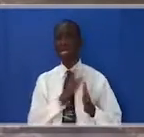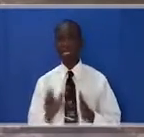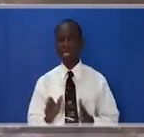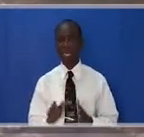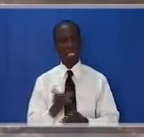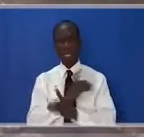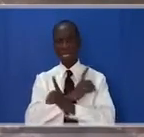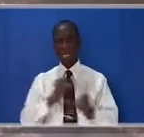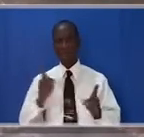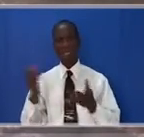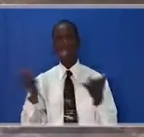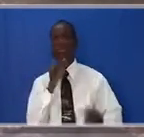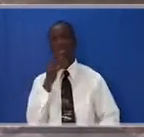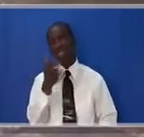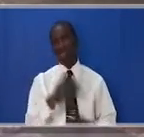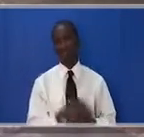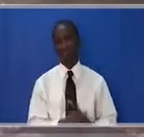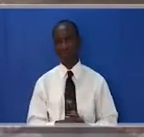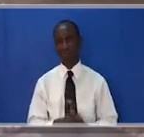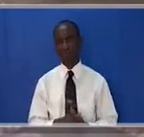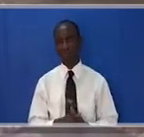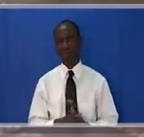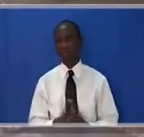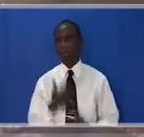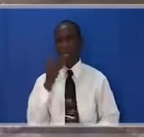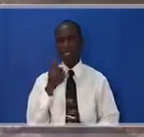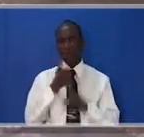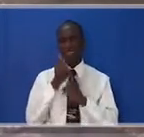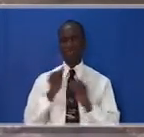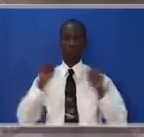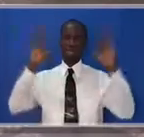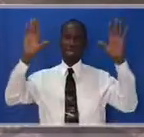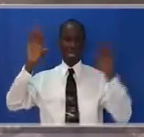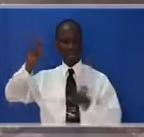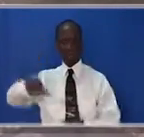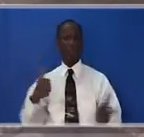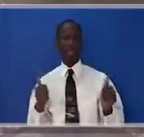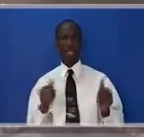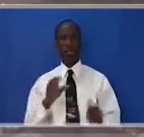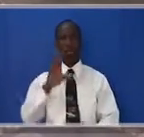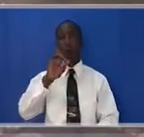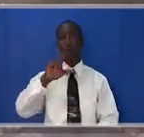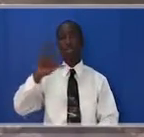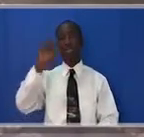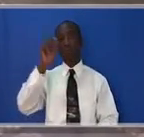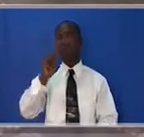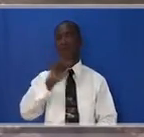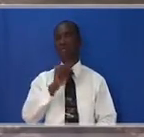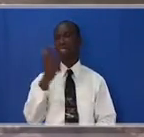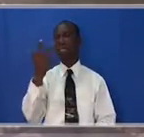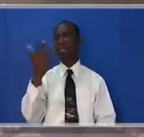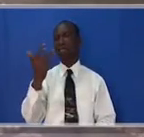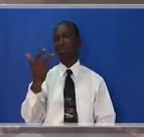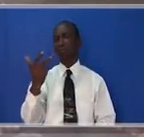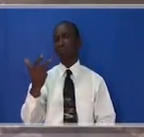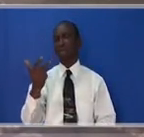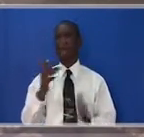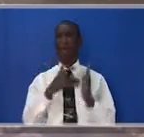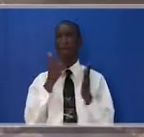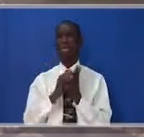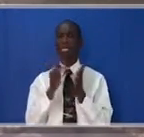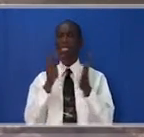chen se, odo wo mo be mami ya boys. Colossians chapter 1, verse 13. Or say, having delivered